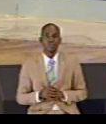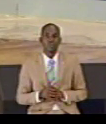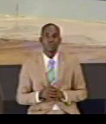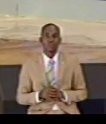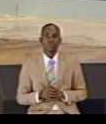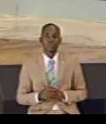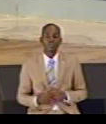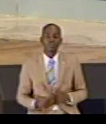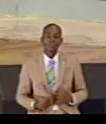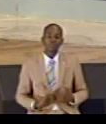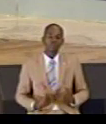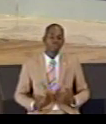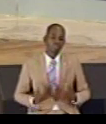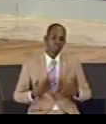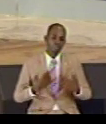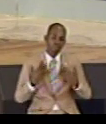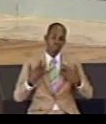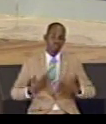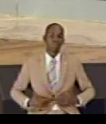Disappointment is gone.